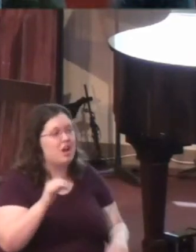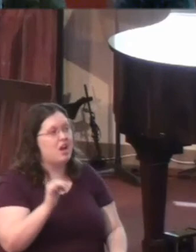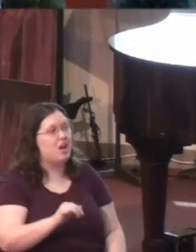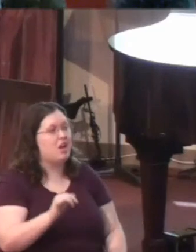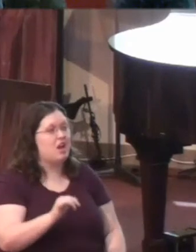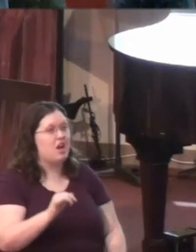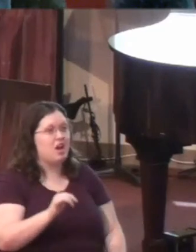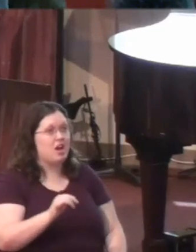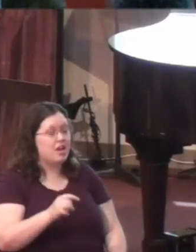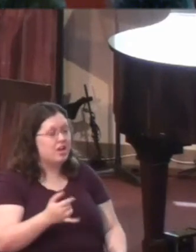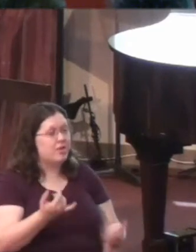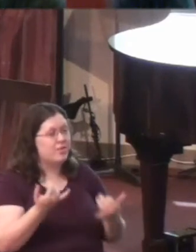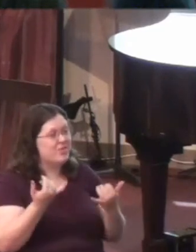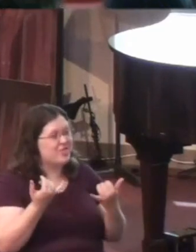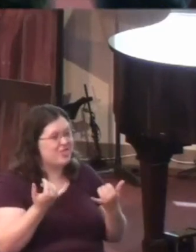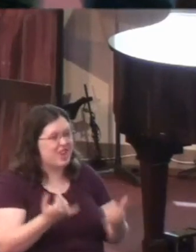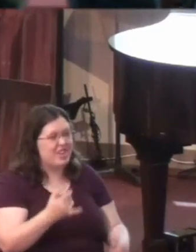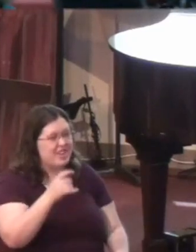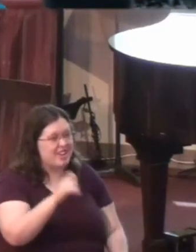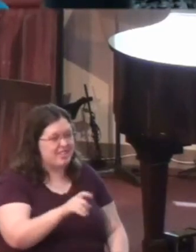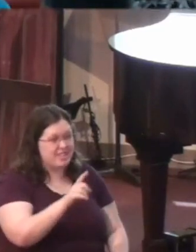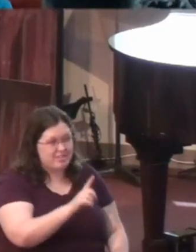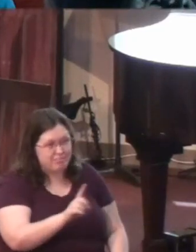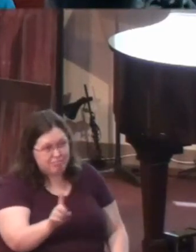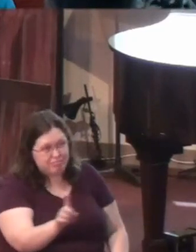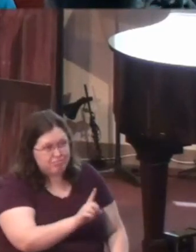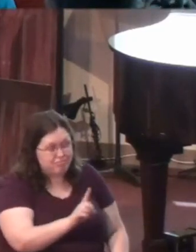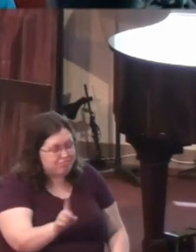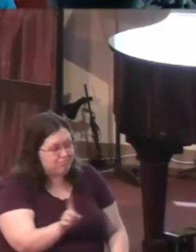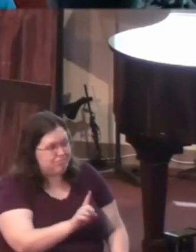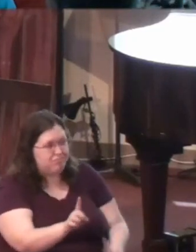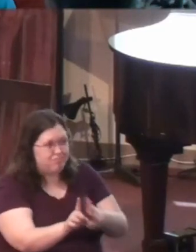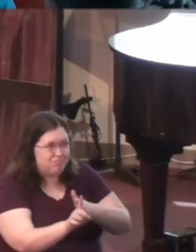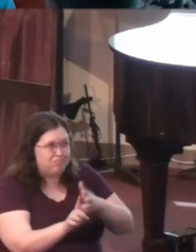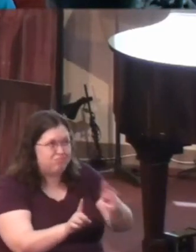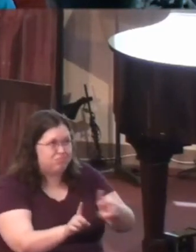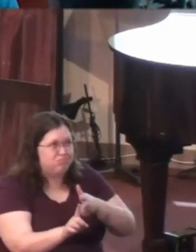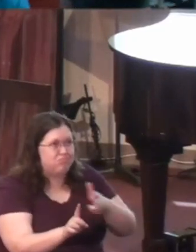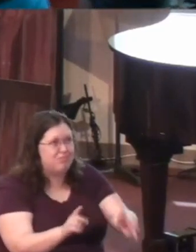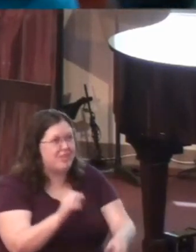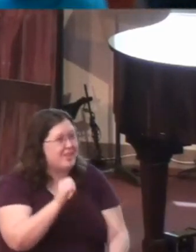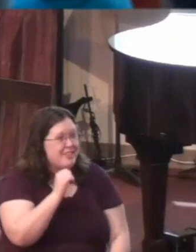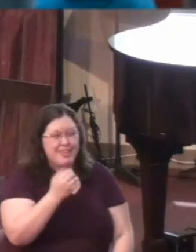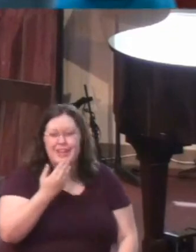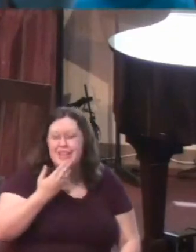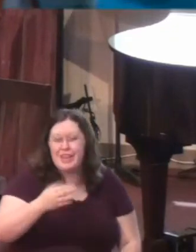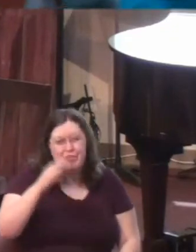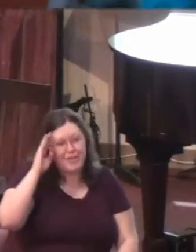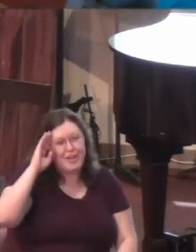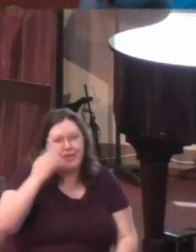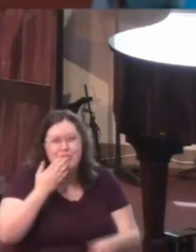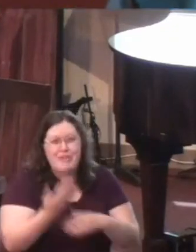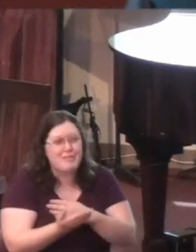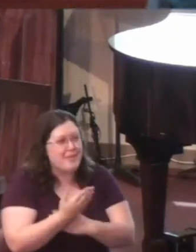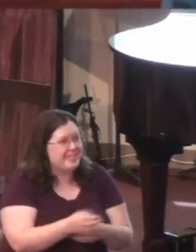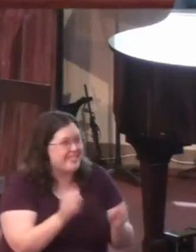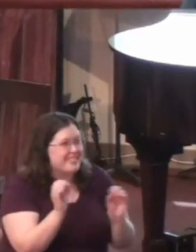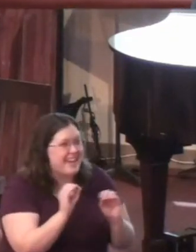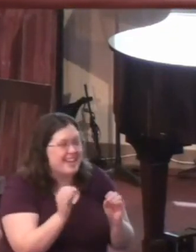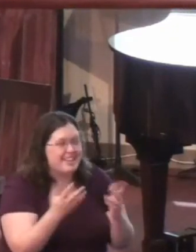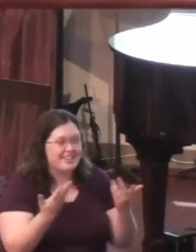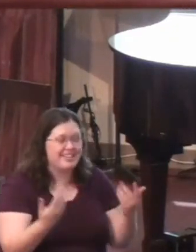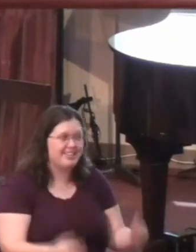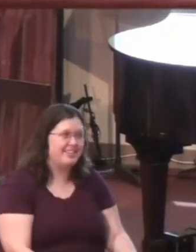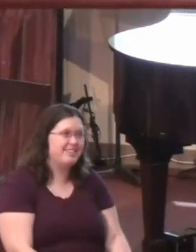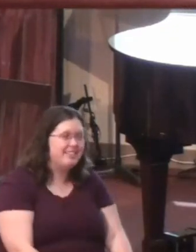well, now I have to like keep getting off and they just keep zipping by. They don't even say thank you or like hello or good morning or anything. And